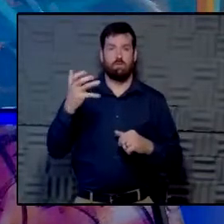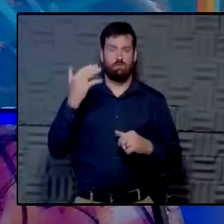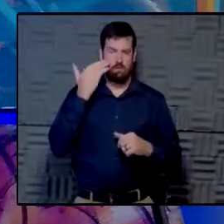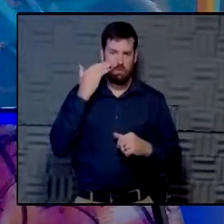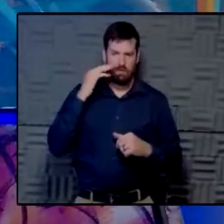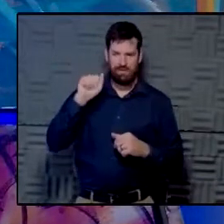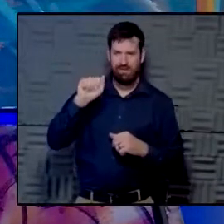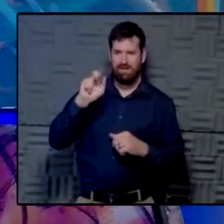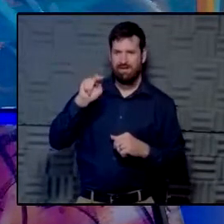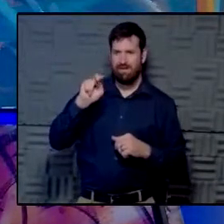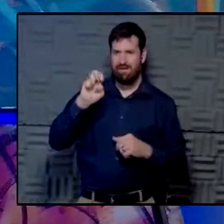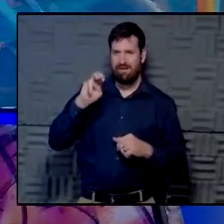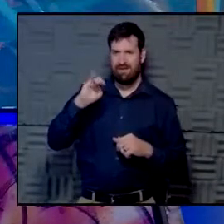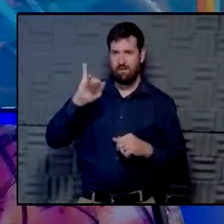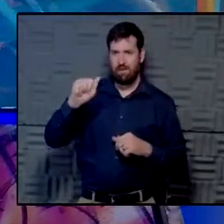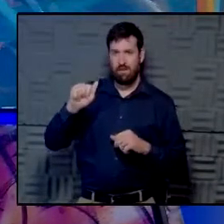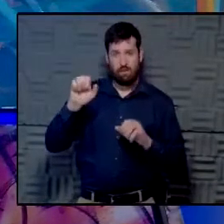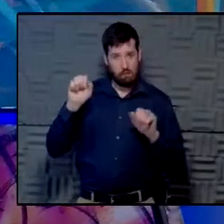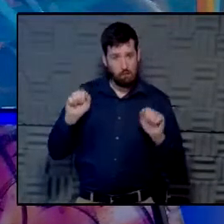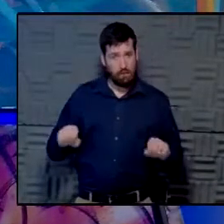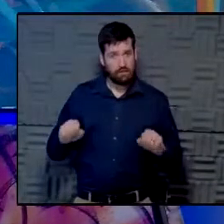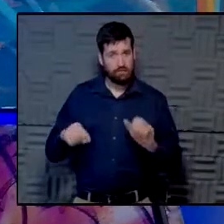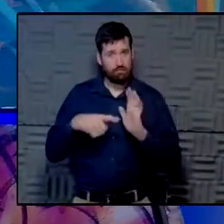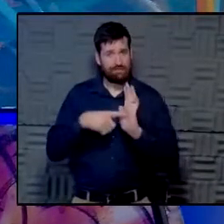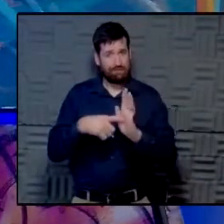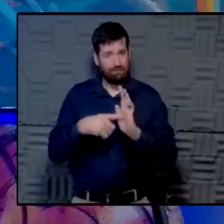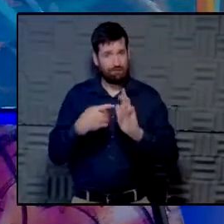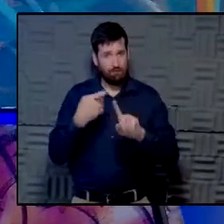anemia a possible side effect of COVID vaccine?